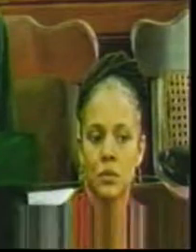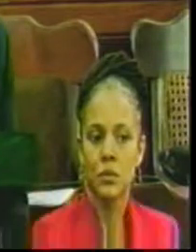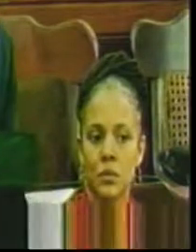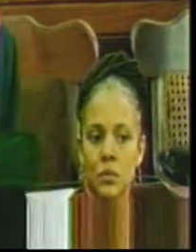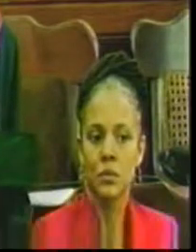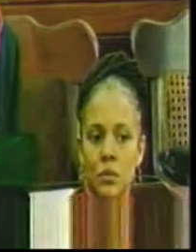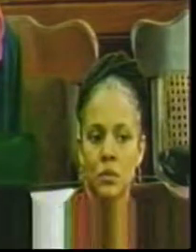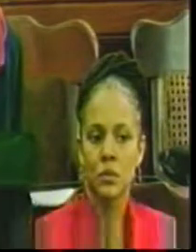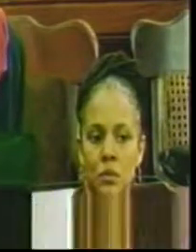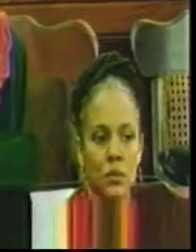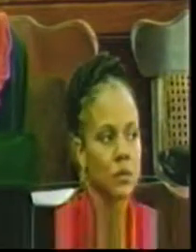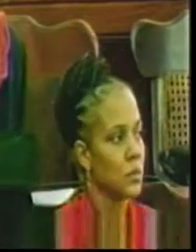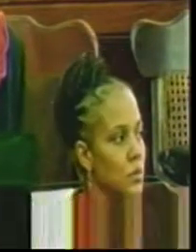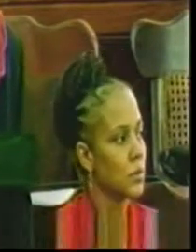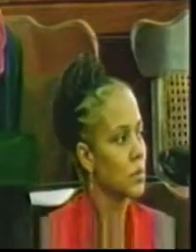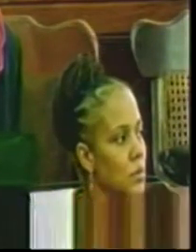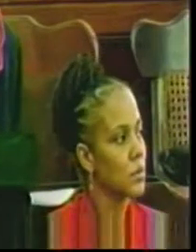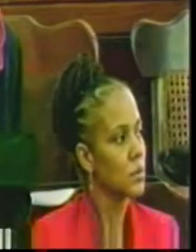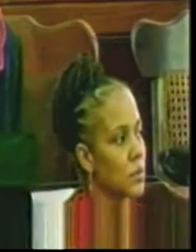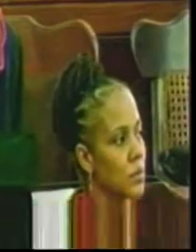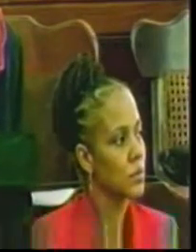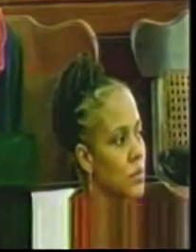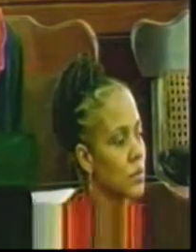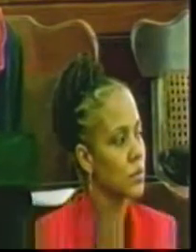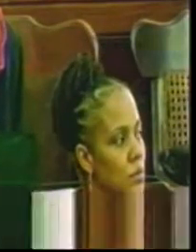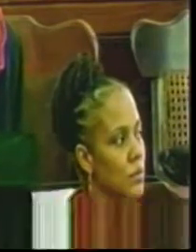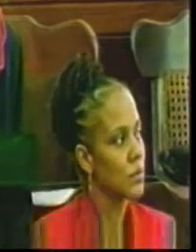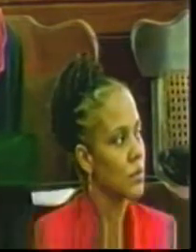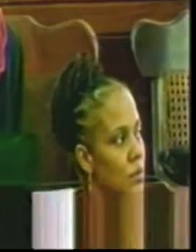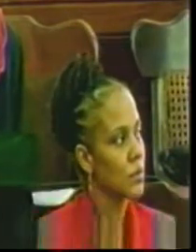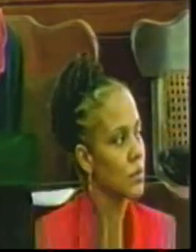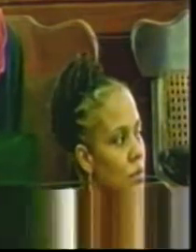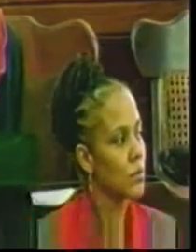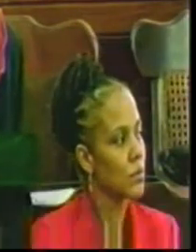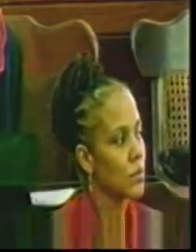that we need to be able